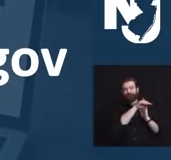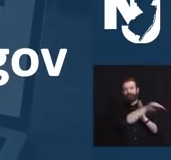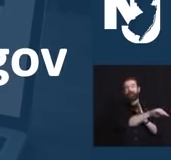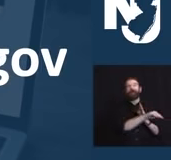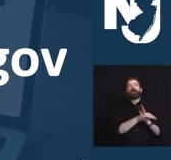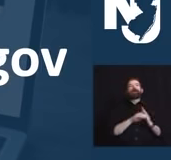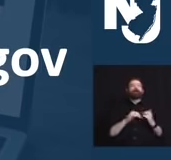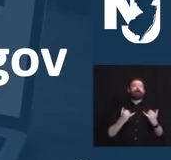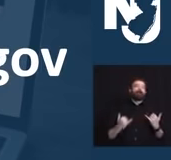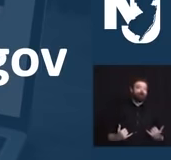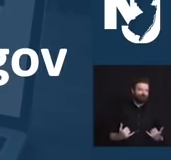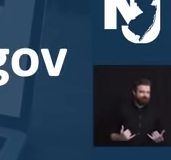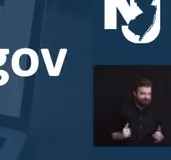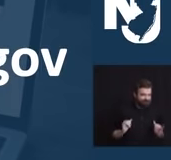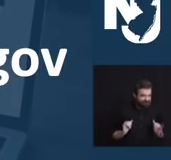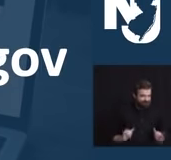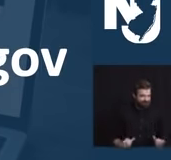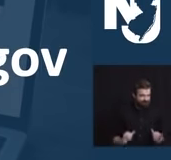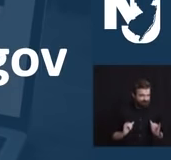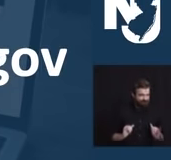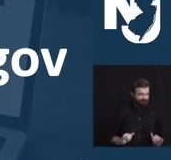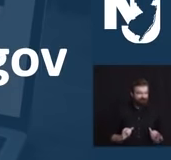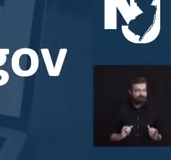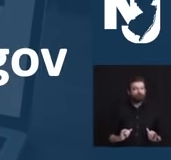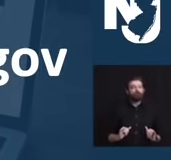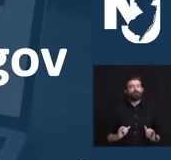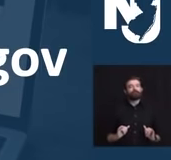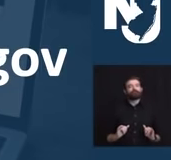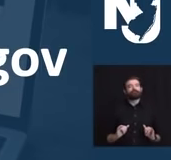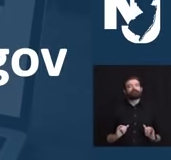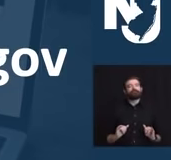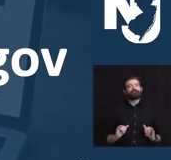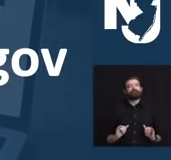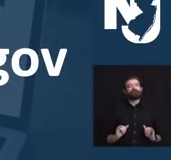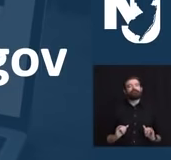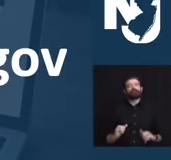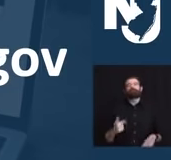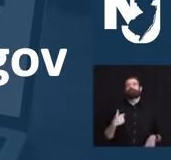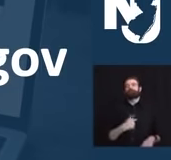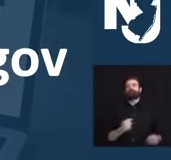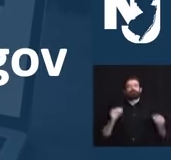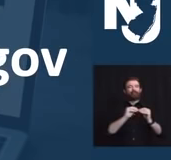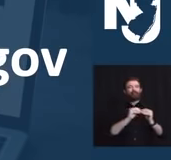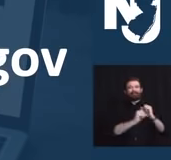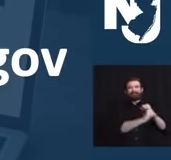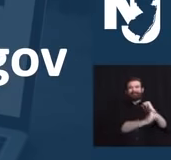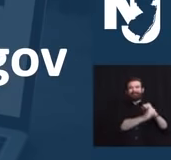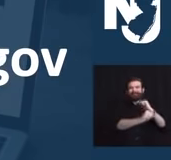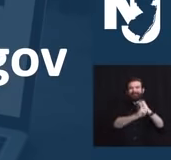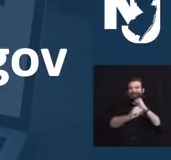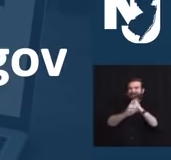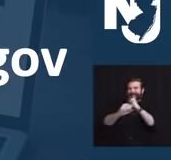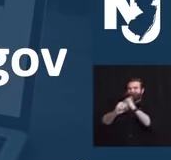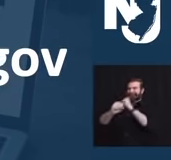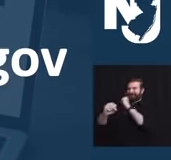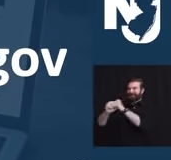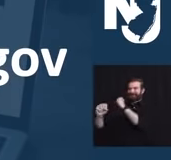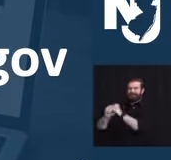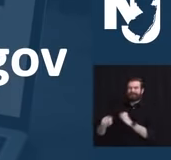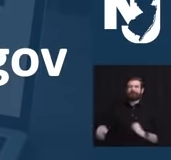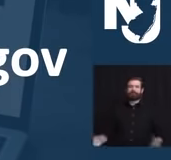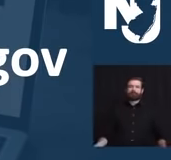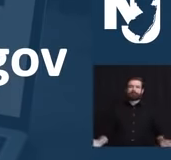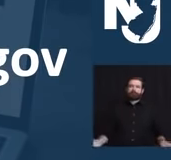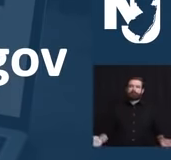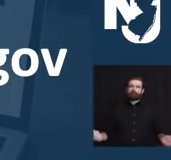a comprehensive multimedia public awareness campaign to help us to get to our goals. This campaign is hitting their